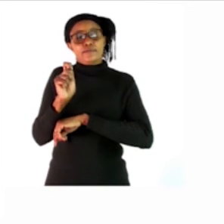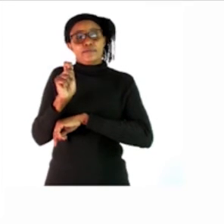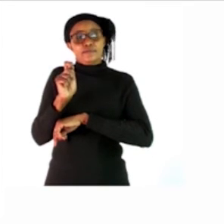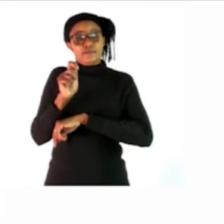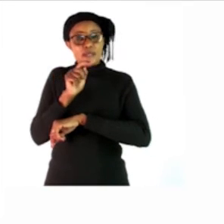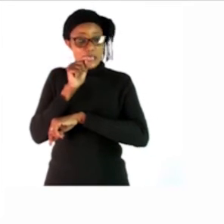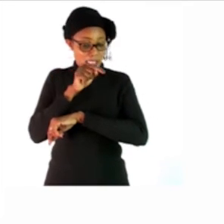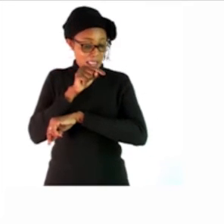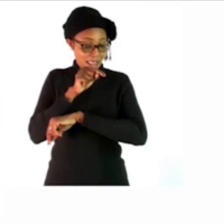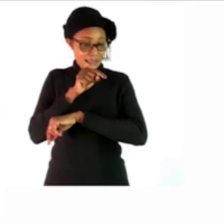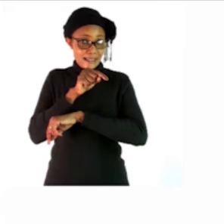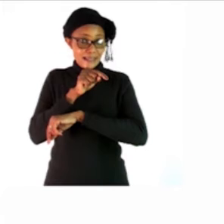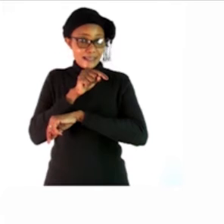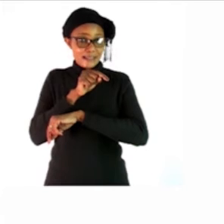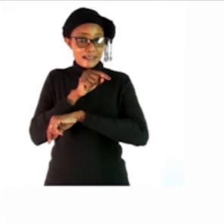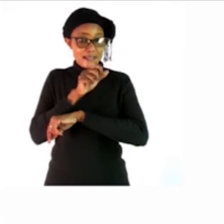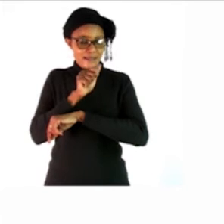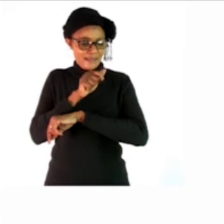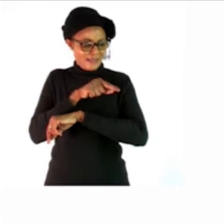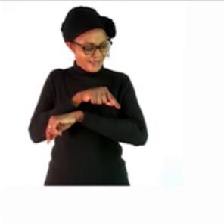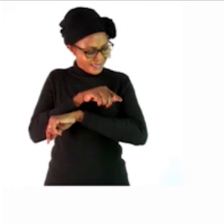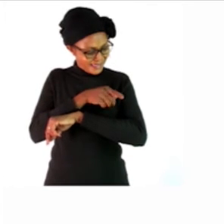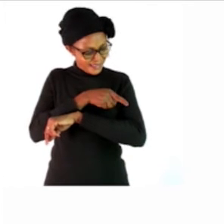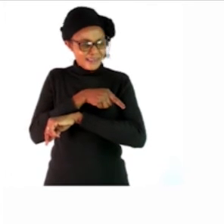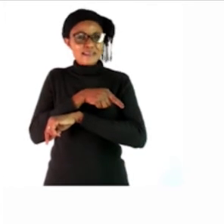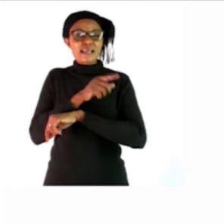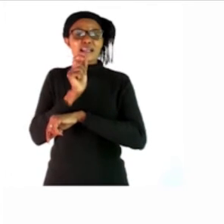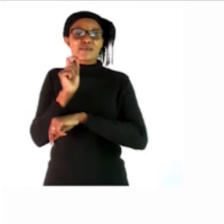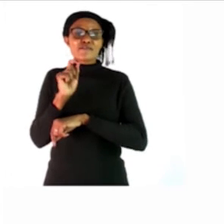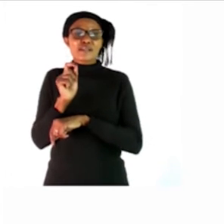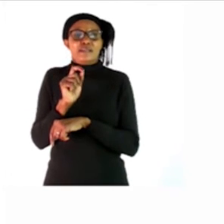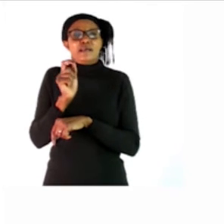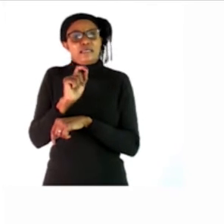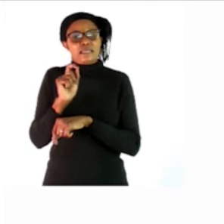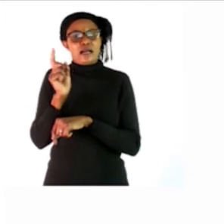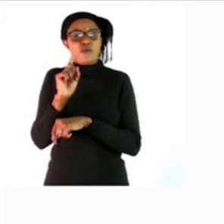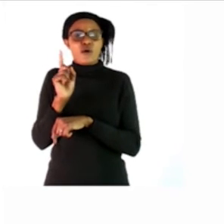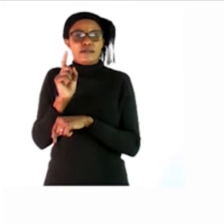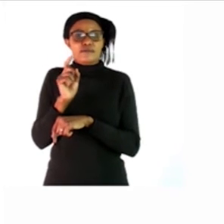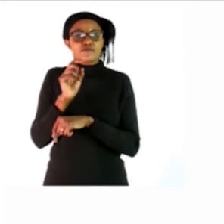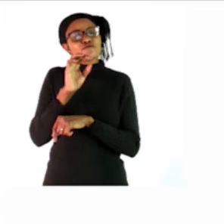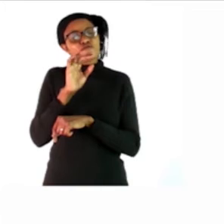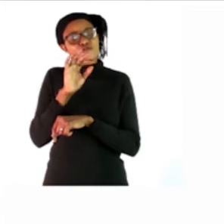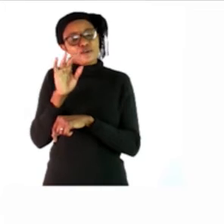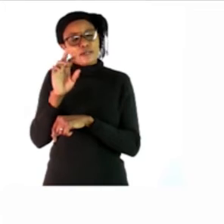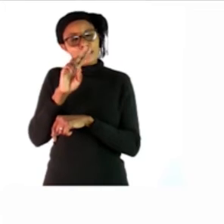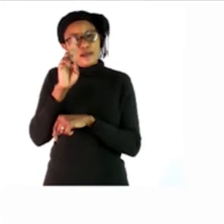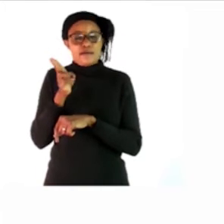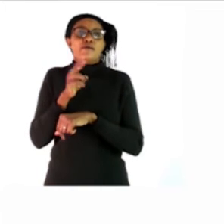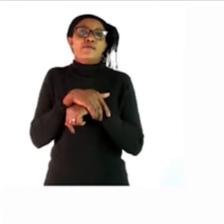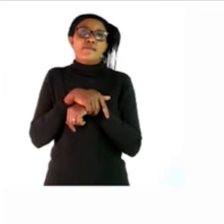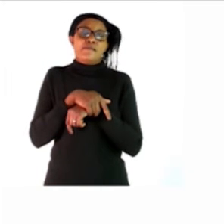what must you fill in next to the A on the line? You must fill in the letter H.